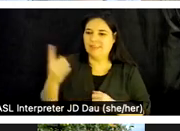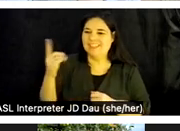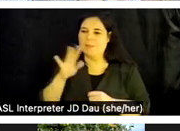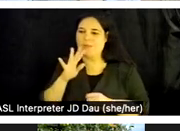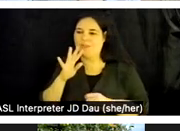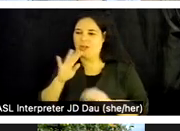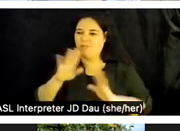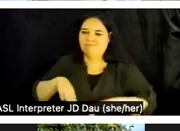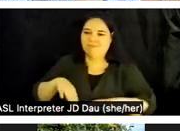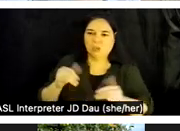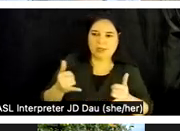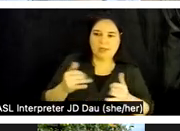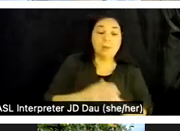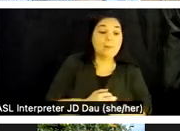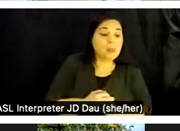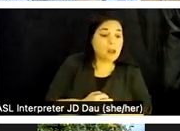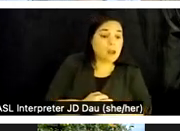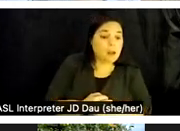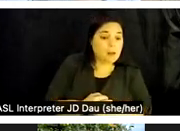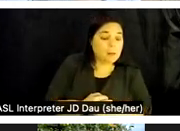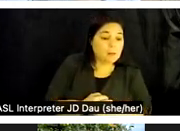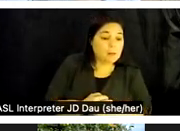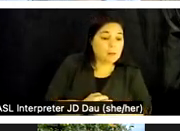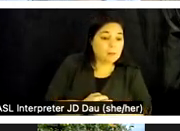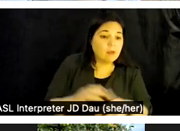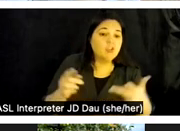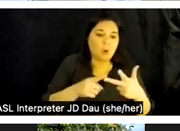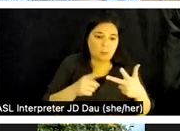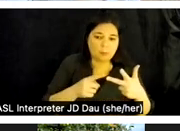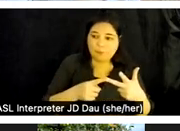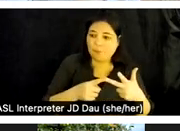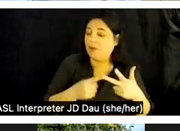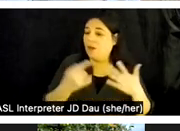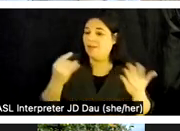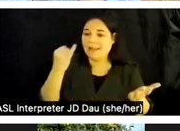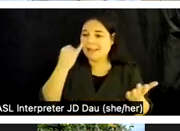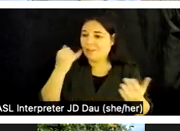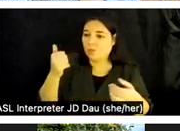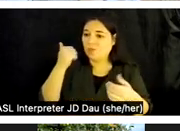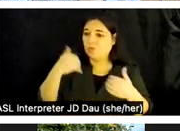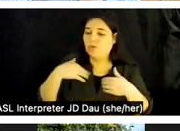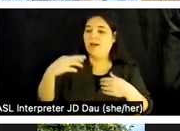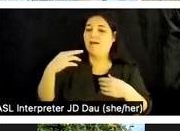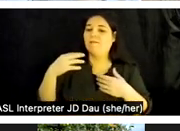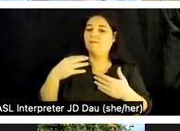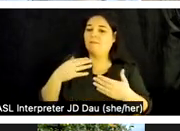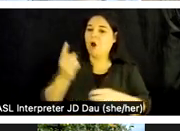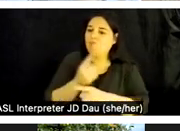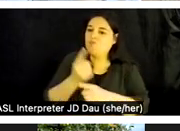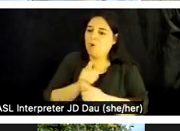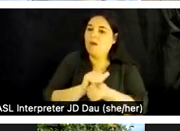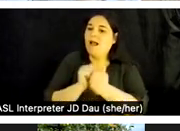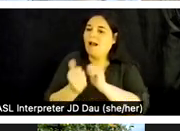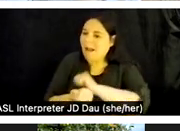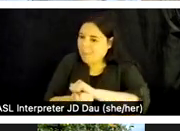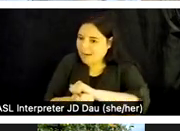that's the concepts of reasonable accommodation or modification, which is